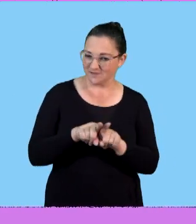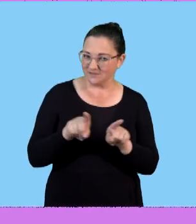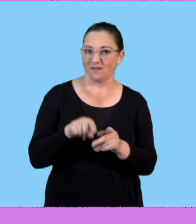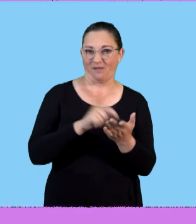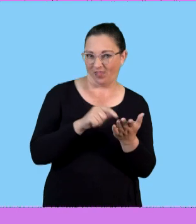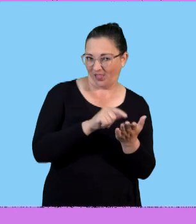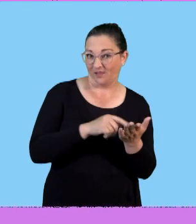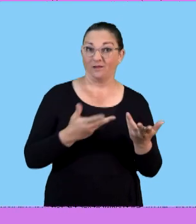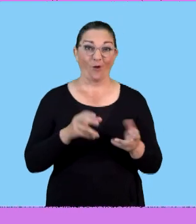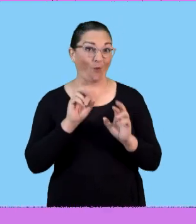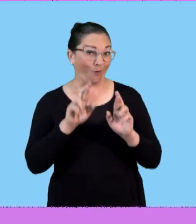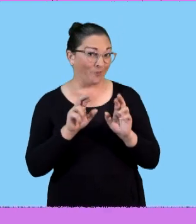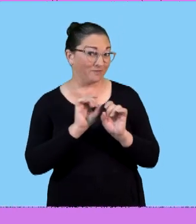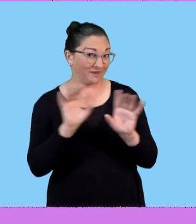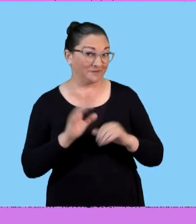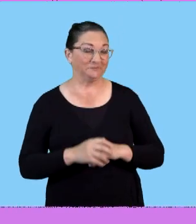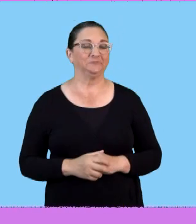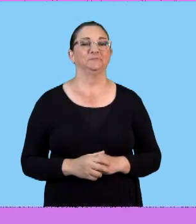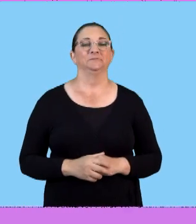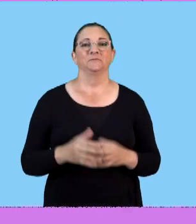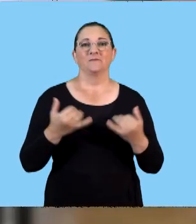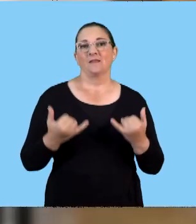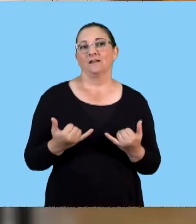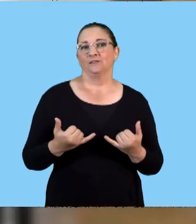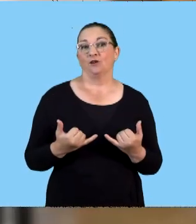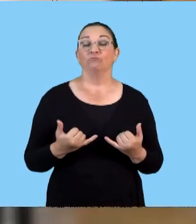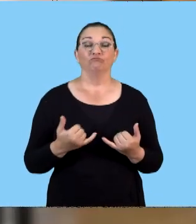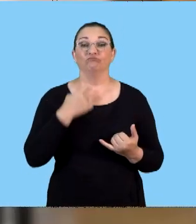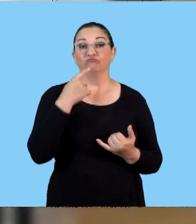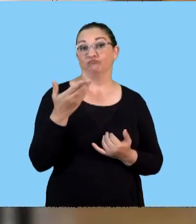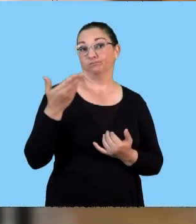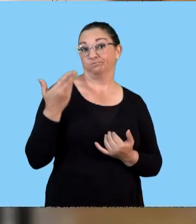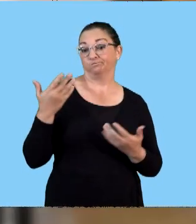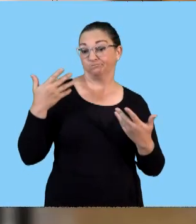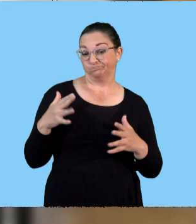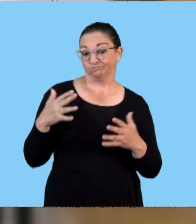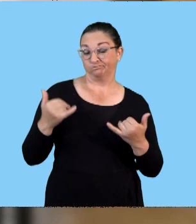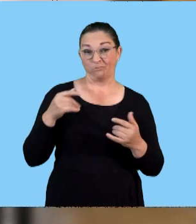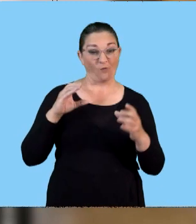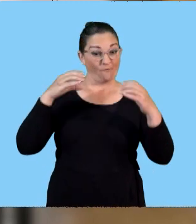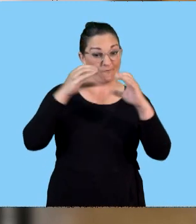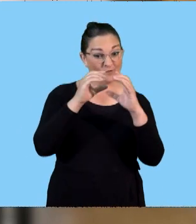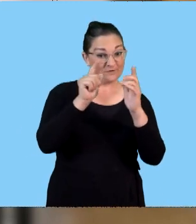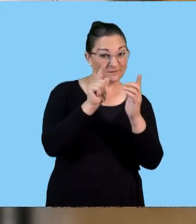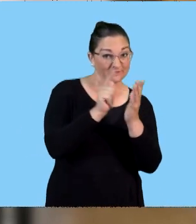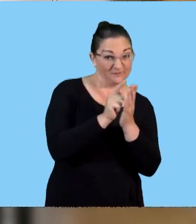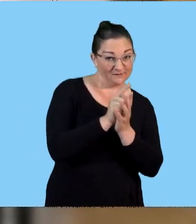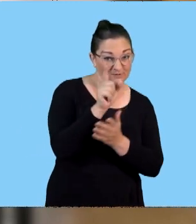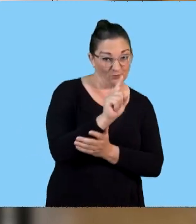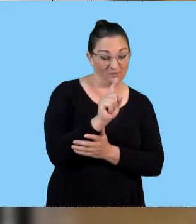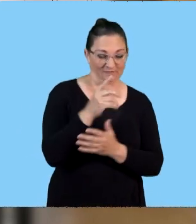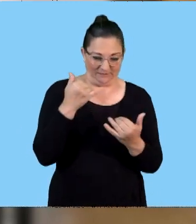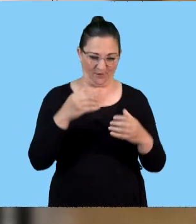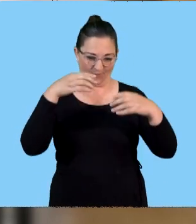area. Guys, I hope that's all clear to you. Let us quickly look at, as I've already mentioned, the focus of our lesson. We will